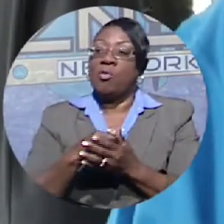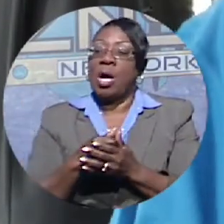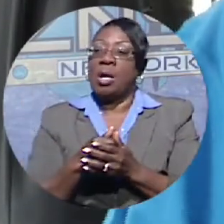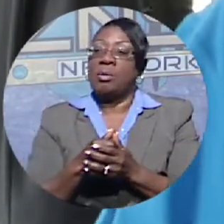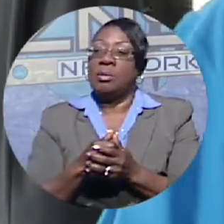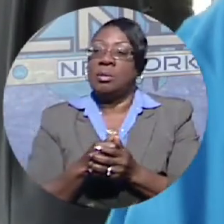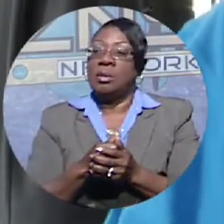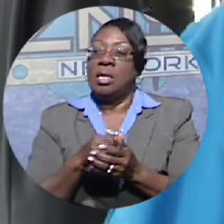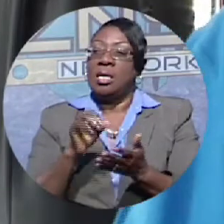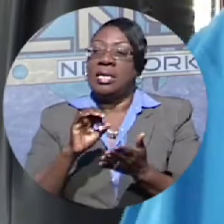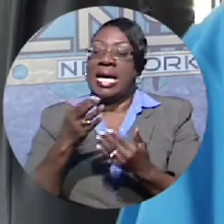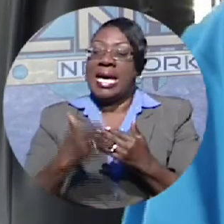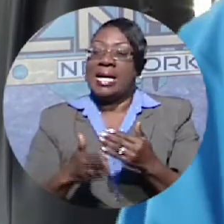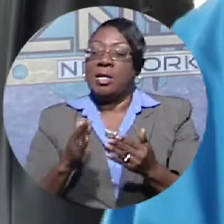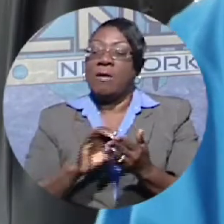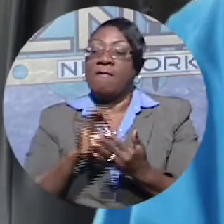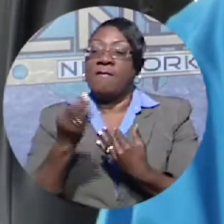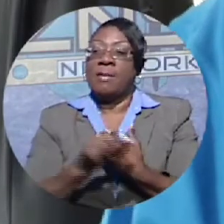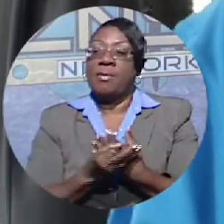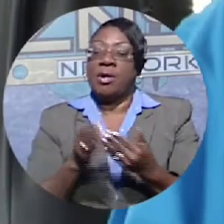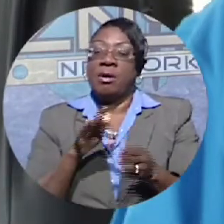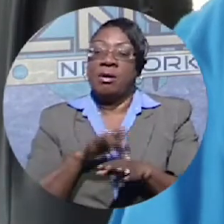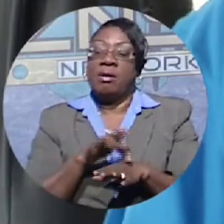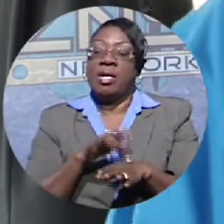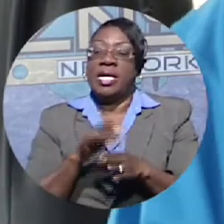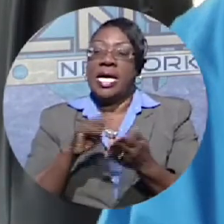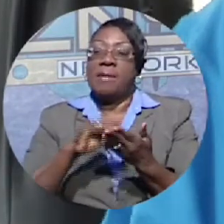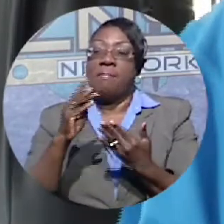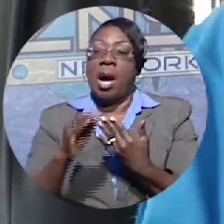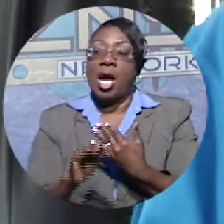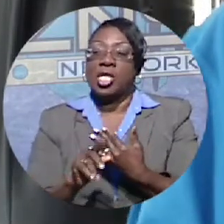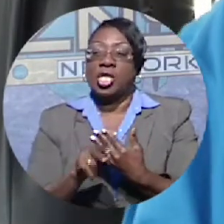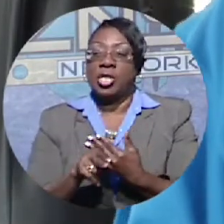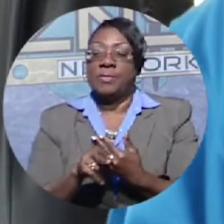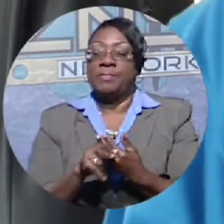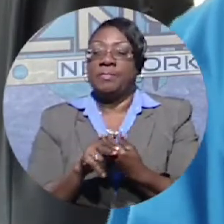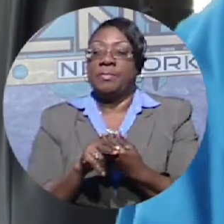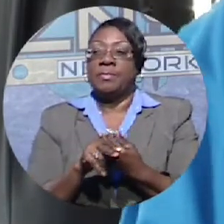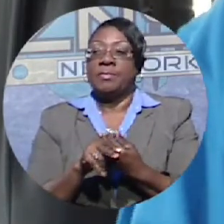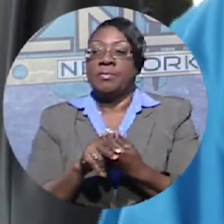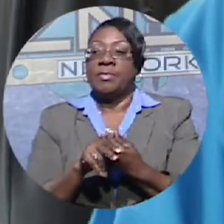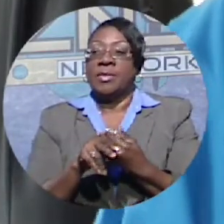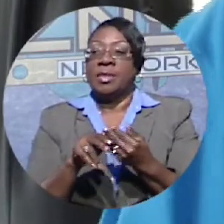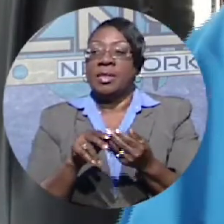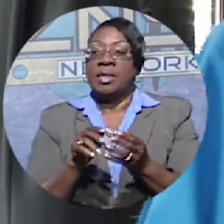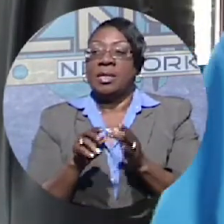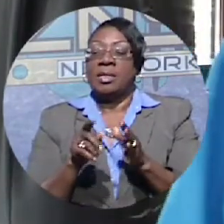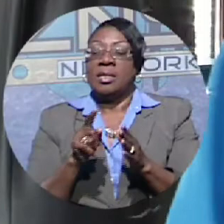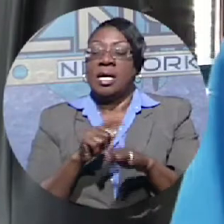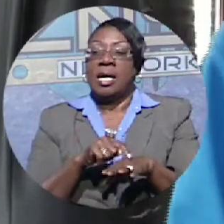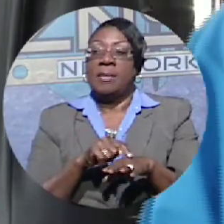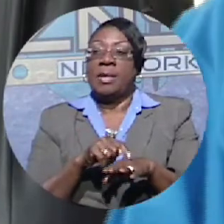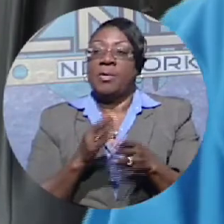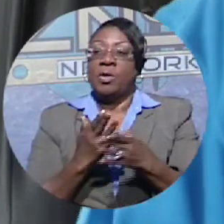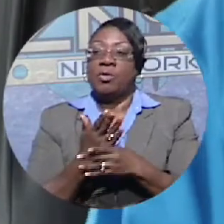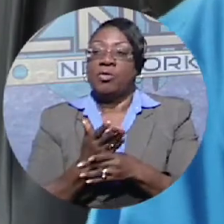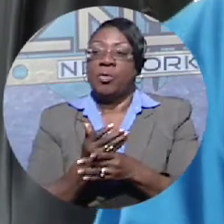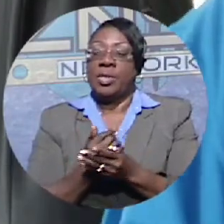of February or early March. Depends on the time of the Constitution arrival and the time that we go